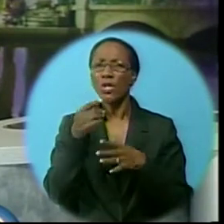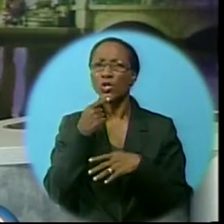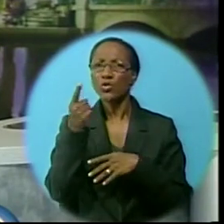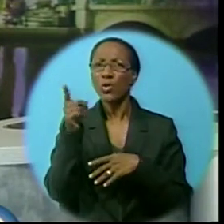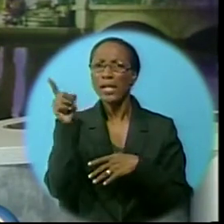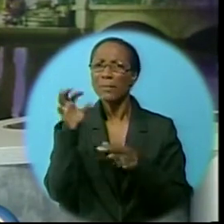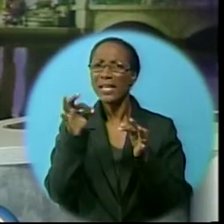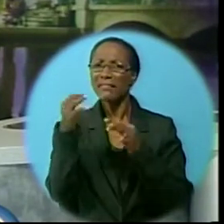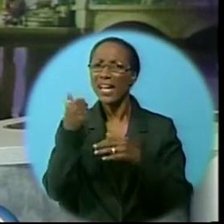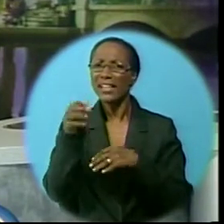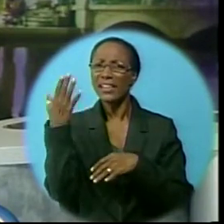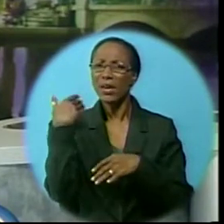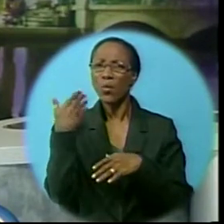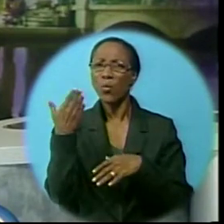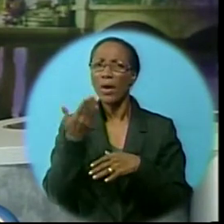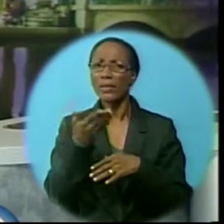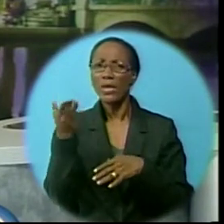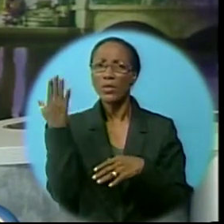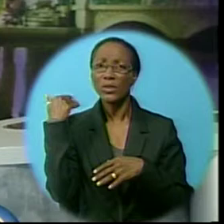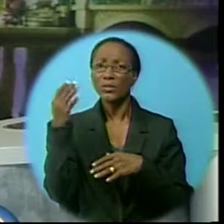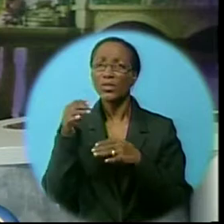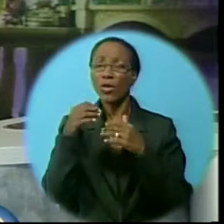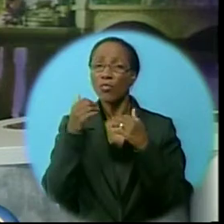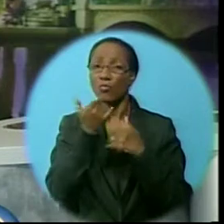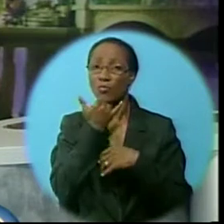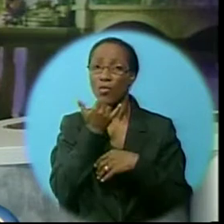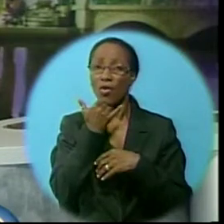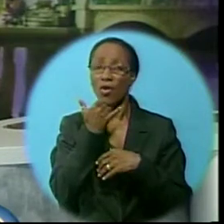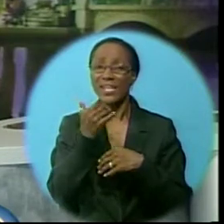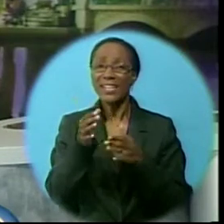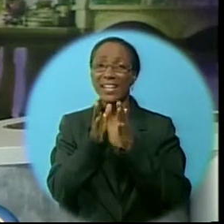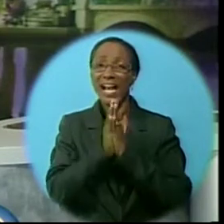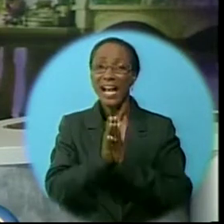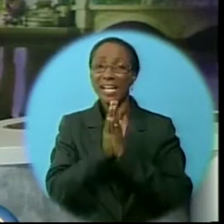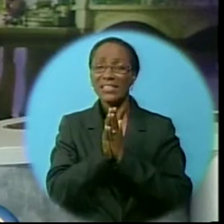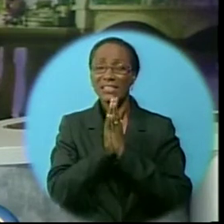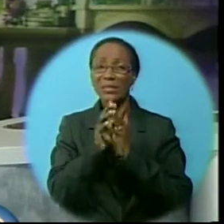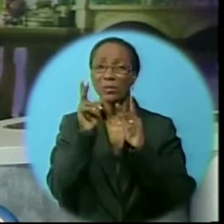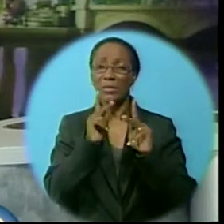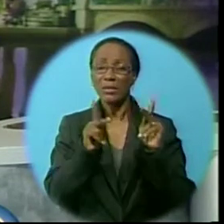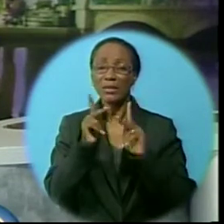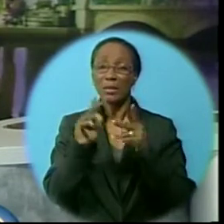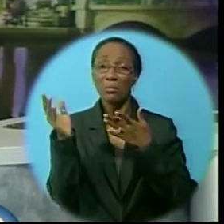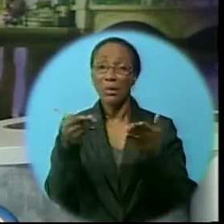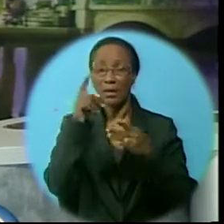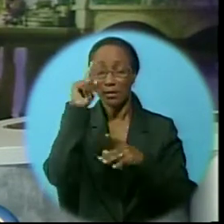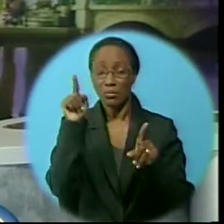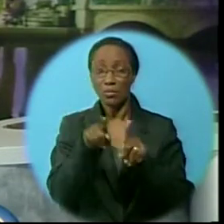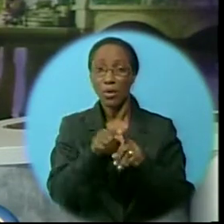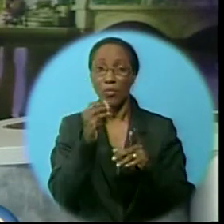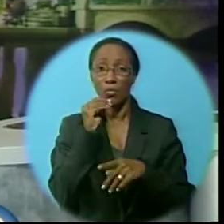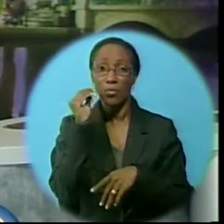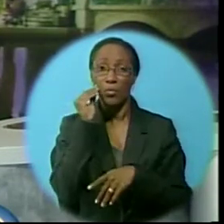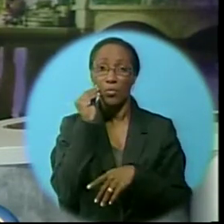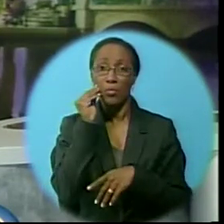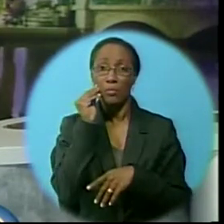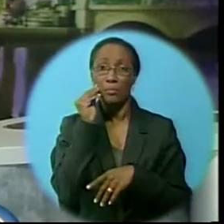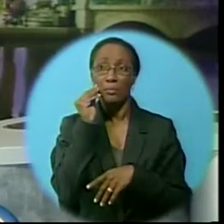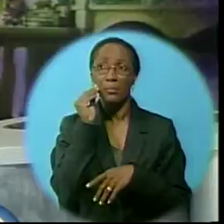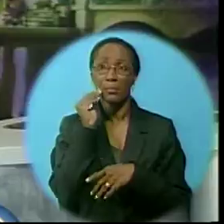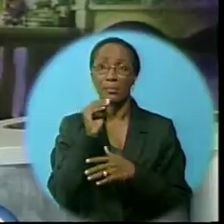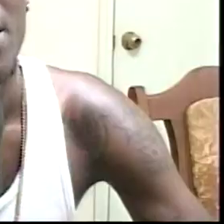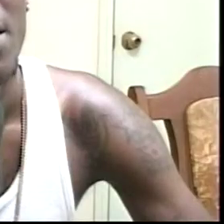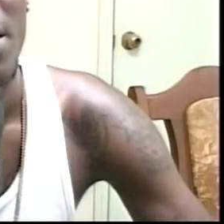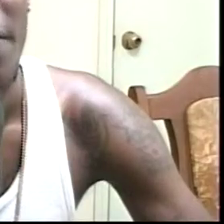wrong. The young man is therefore appealing for the public's help to bring his brother home. I want to tell